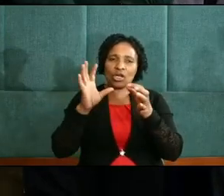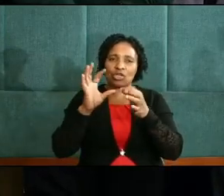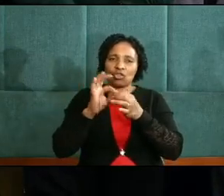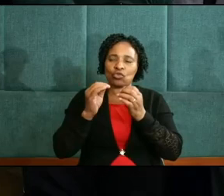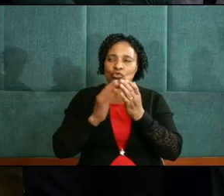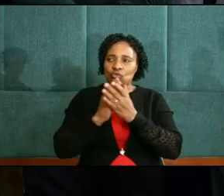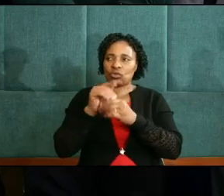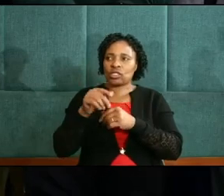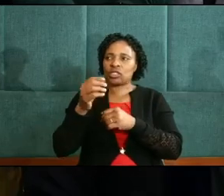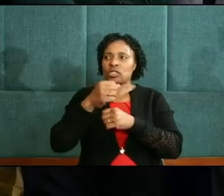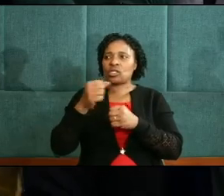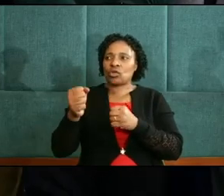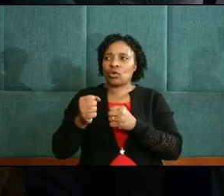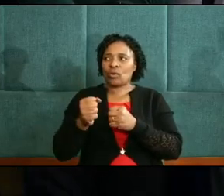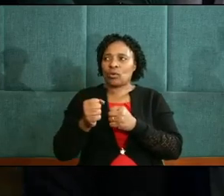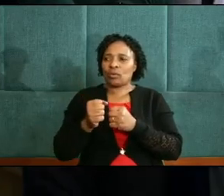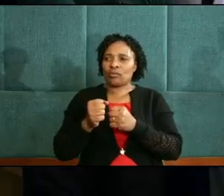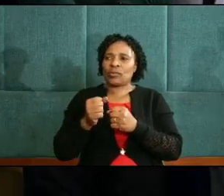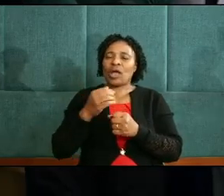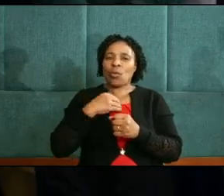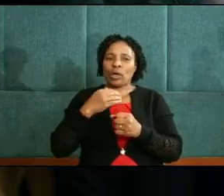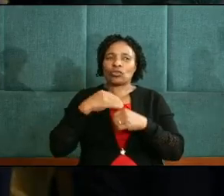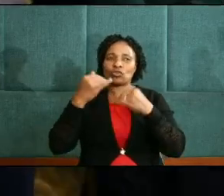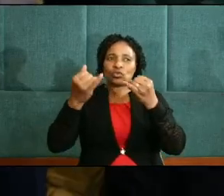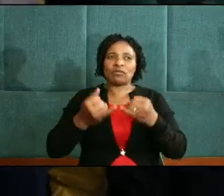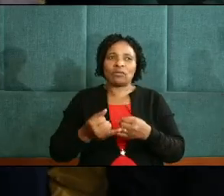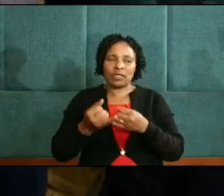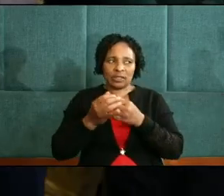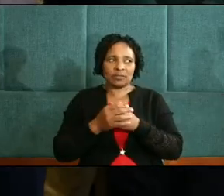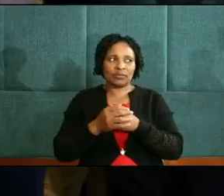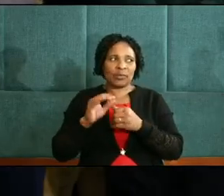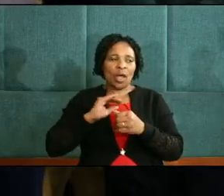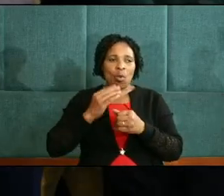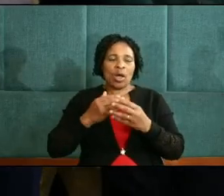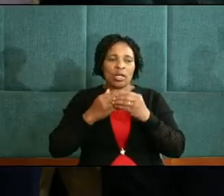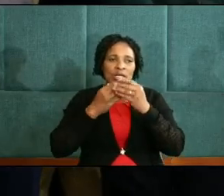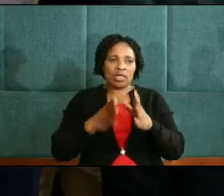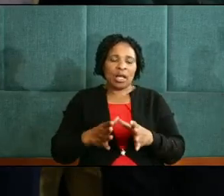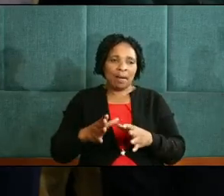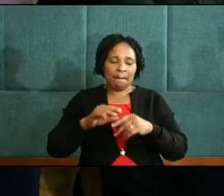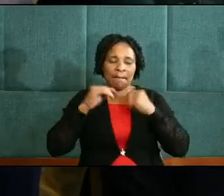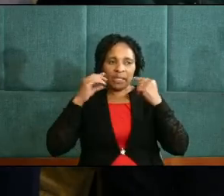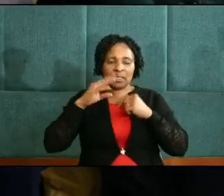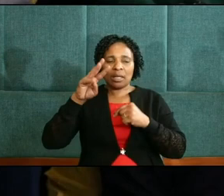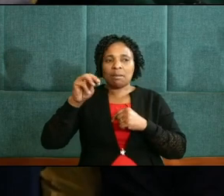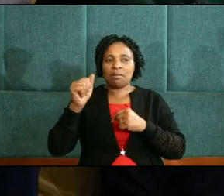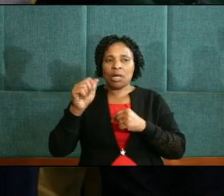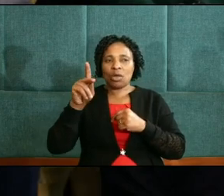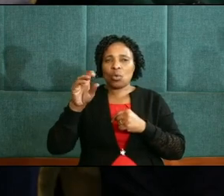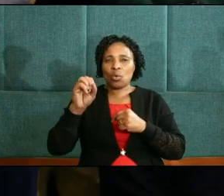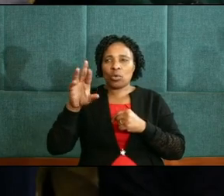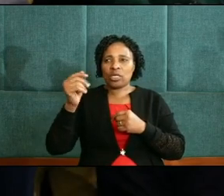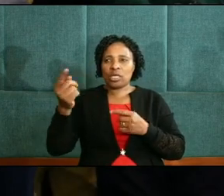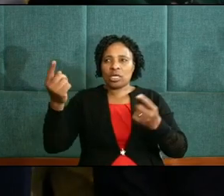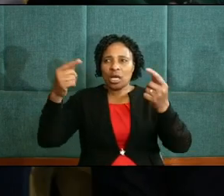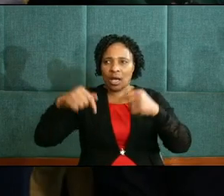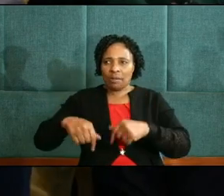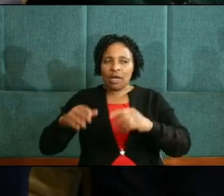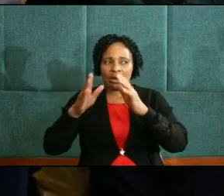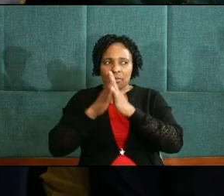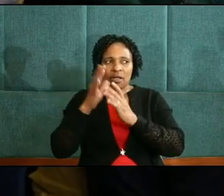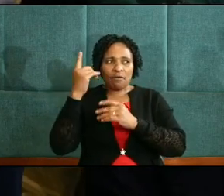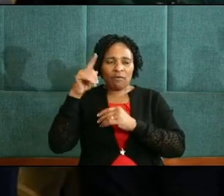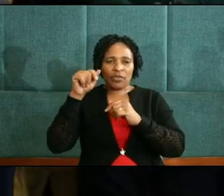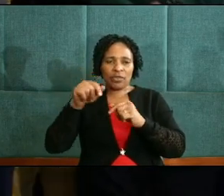door to the other end. I want to invite our leader, Pastor Macori, to come and pray for